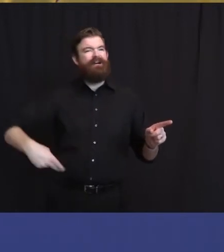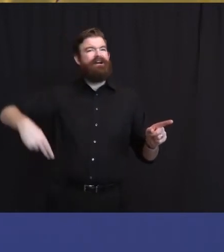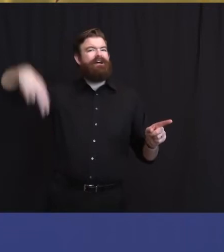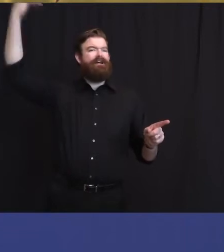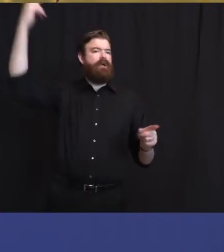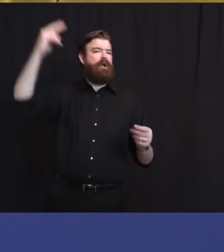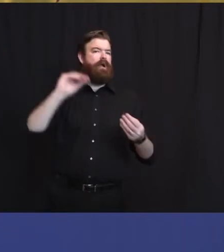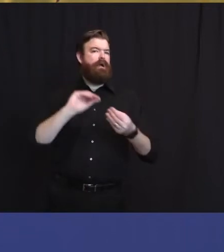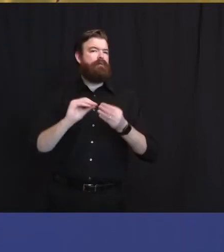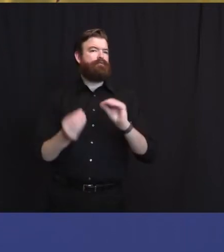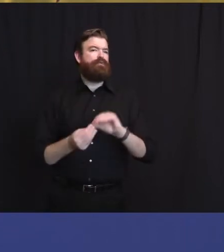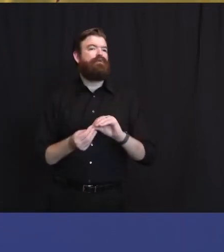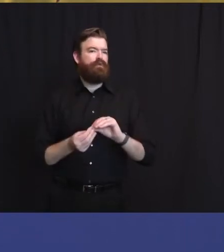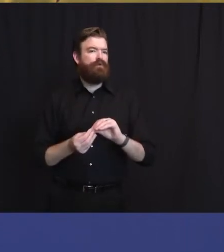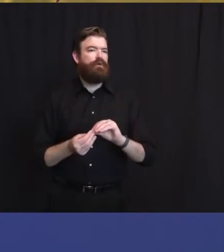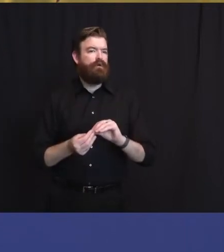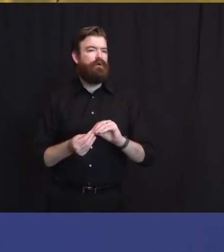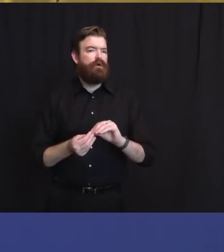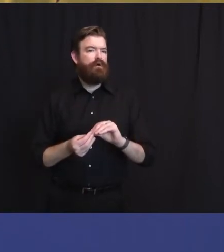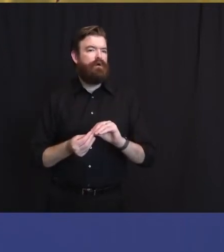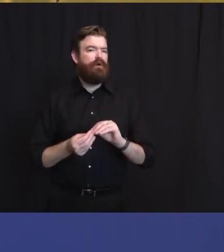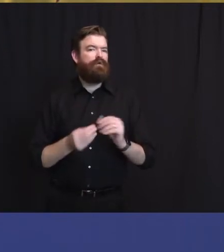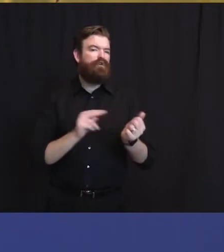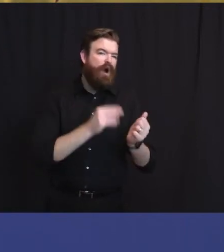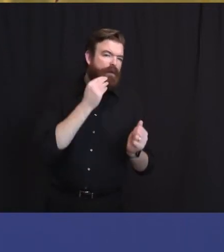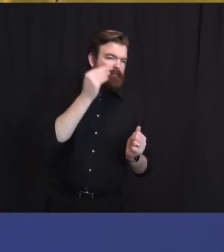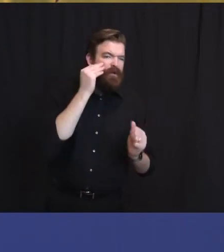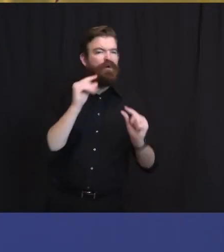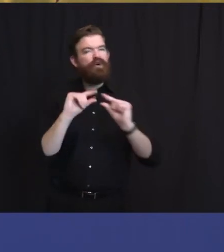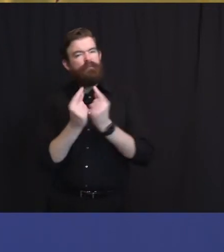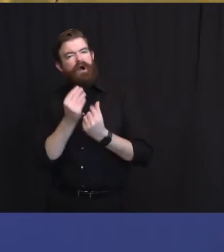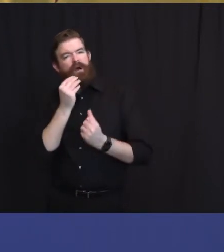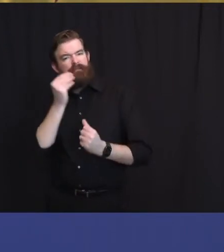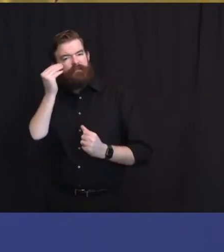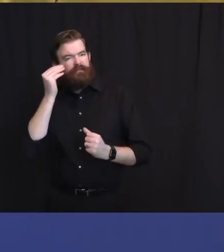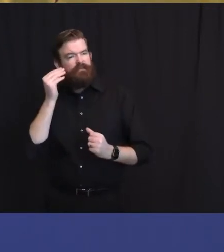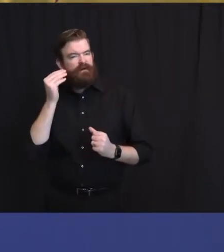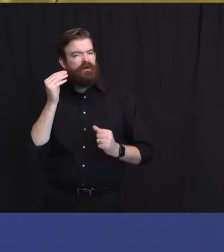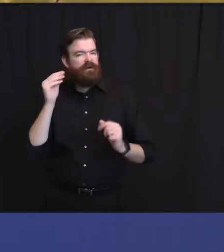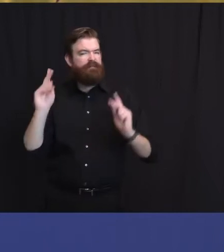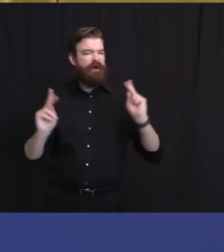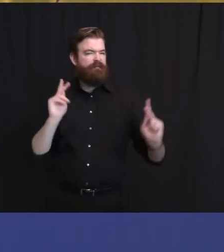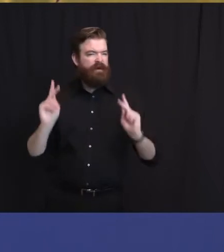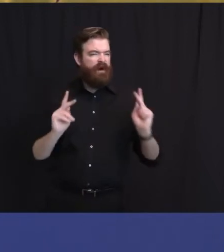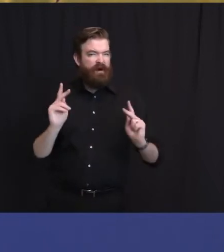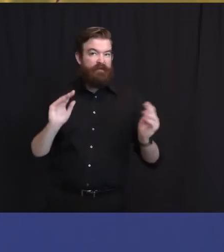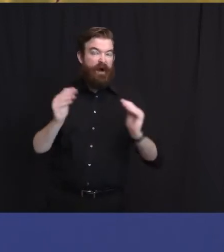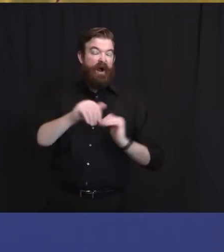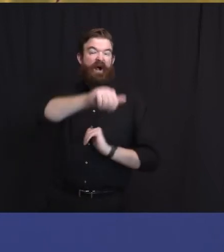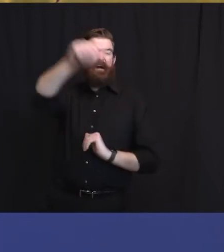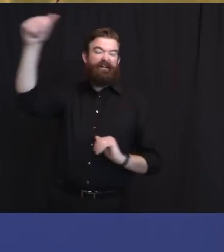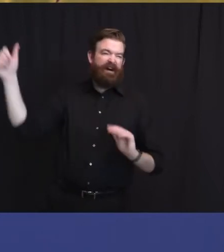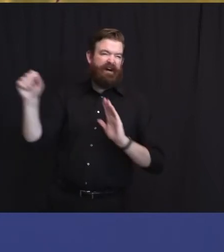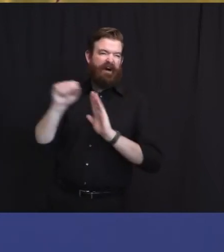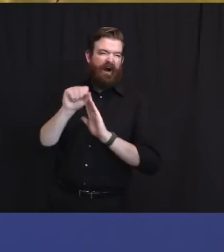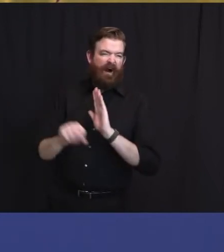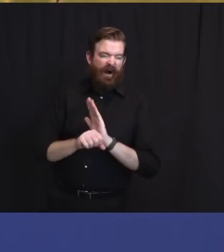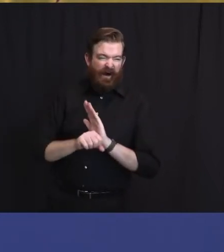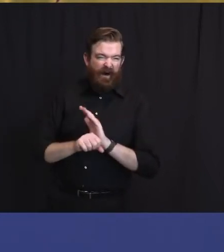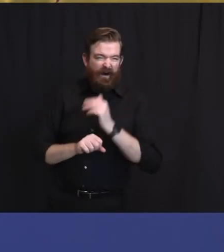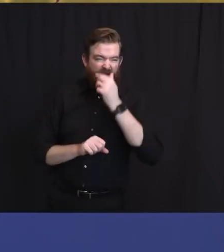if not the highest density of long-term care residents in the state. And again, I think Judy's addressed this, but I would just add in my